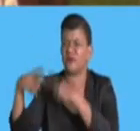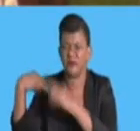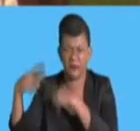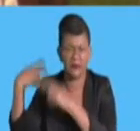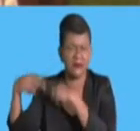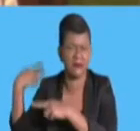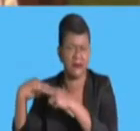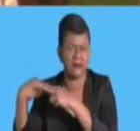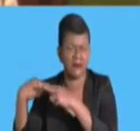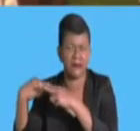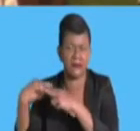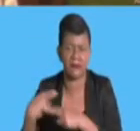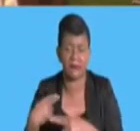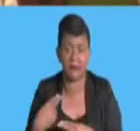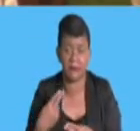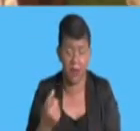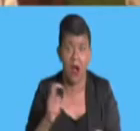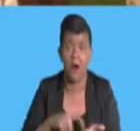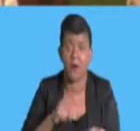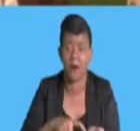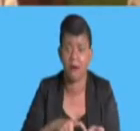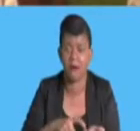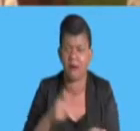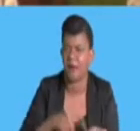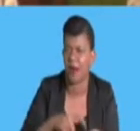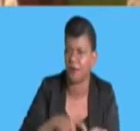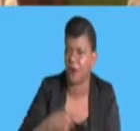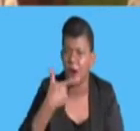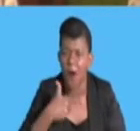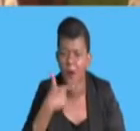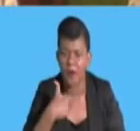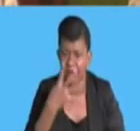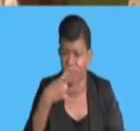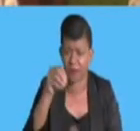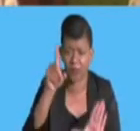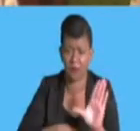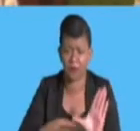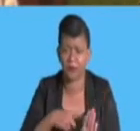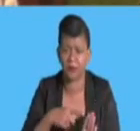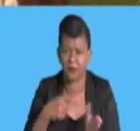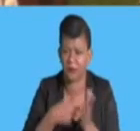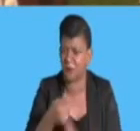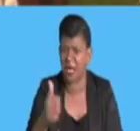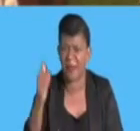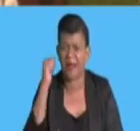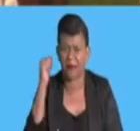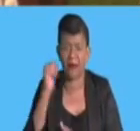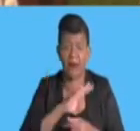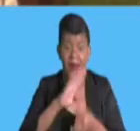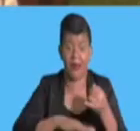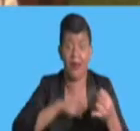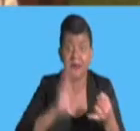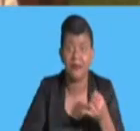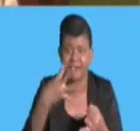legacy? Loans, debts, even a 40-year repayment time at the end of 40 years. Mr. Speaker,